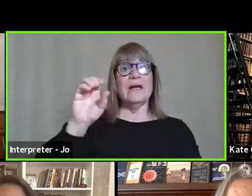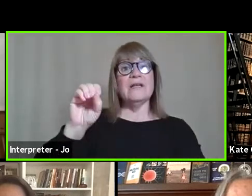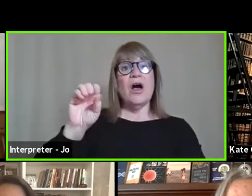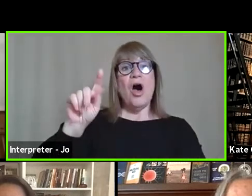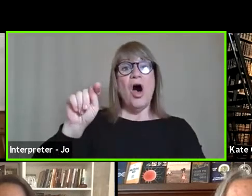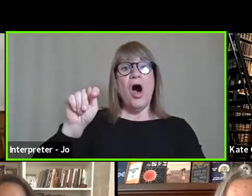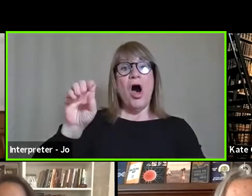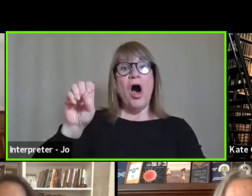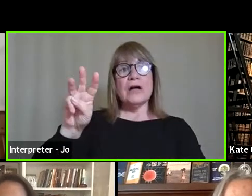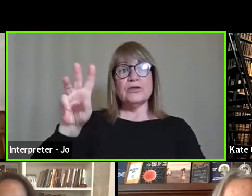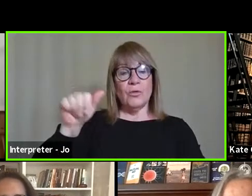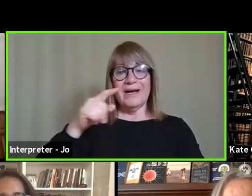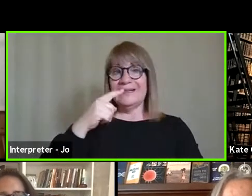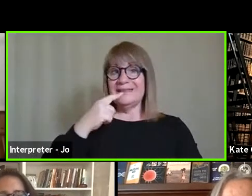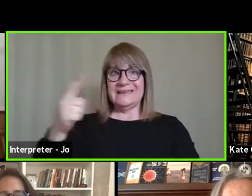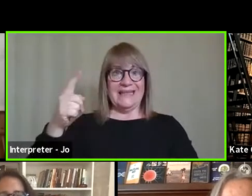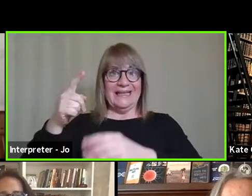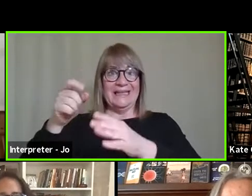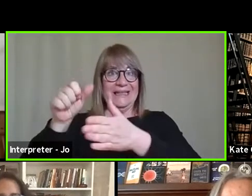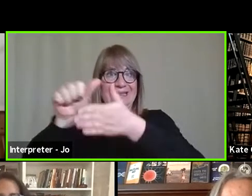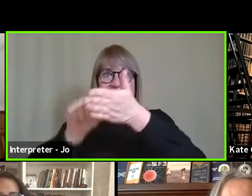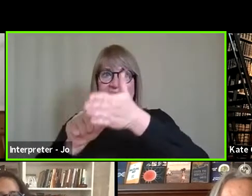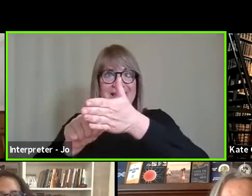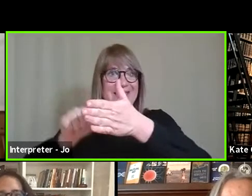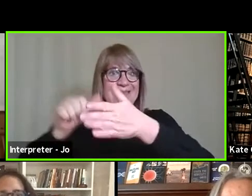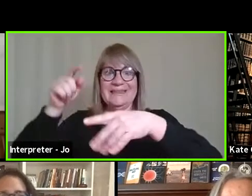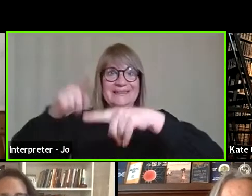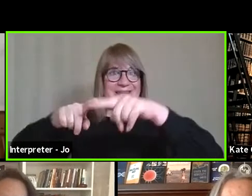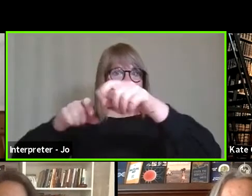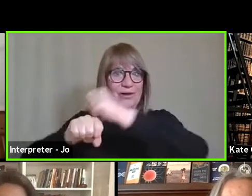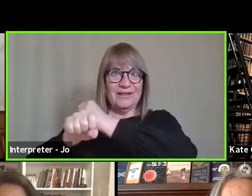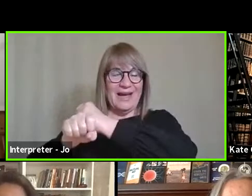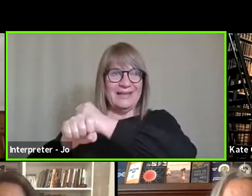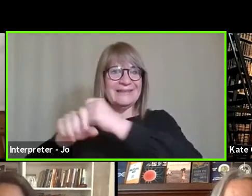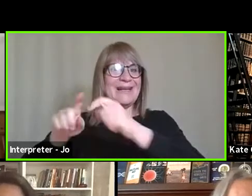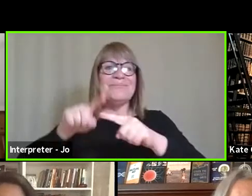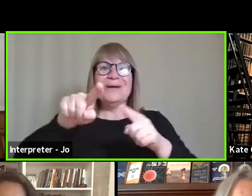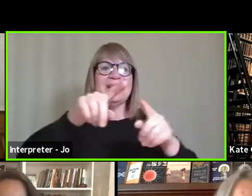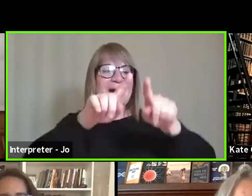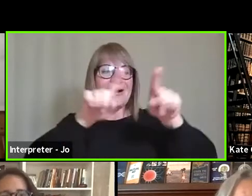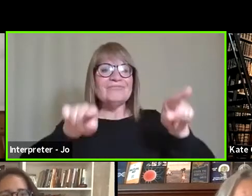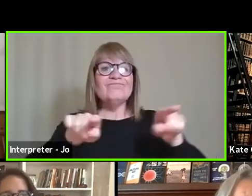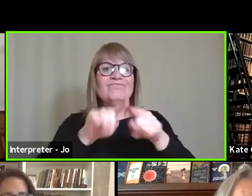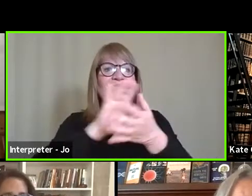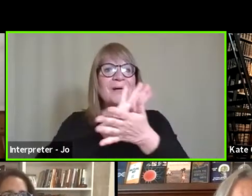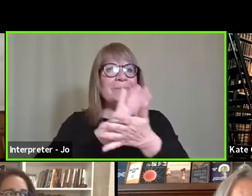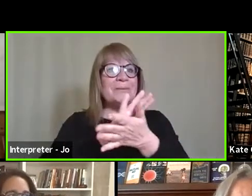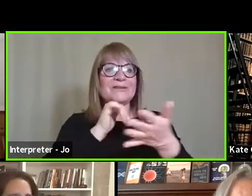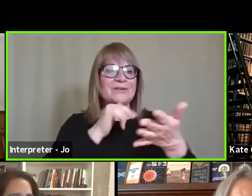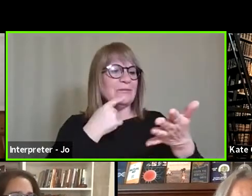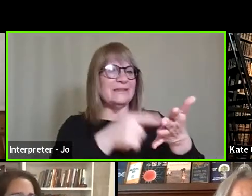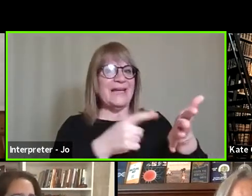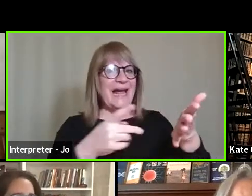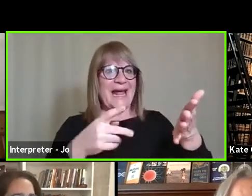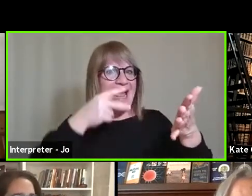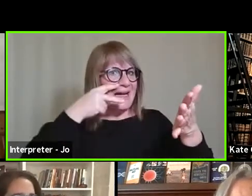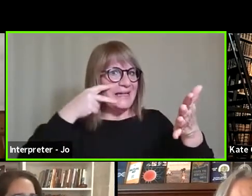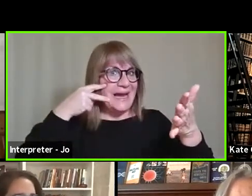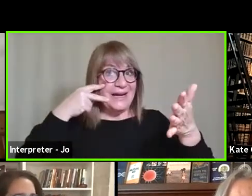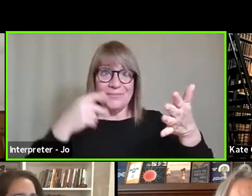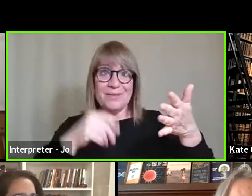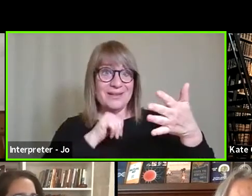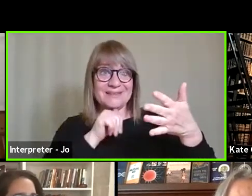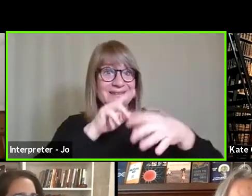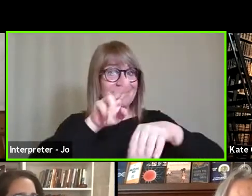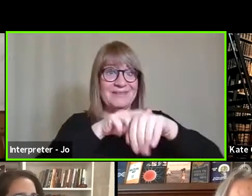were sterilized and their records do not indicate that they are native americans so i know that we're like in in the sterilization files so